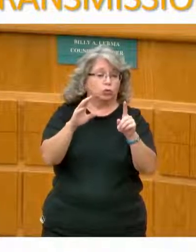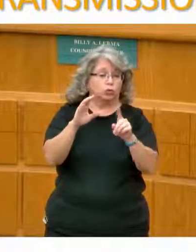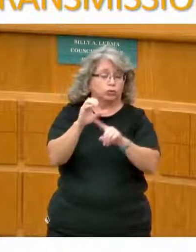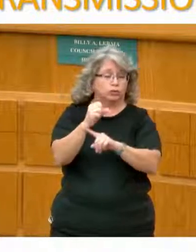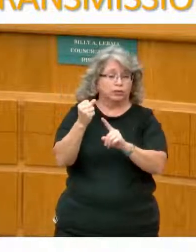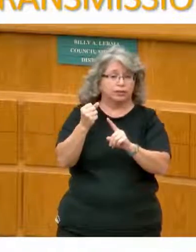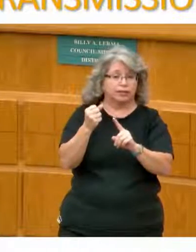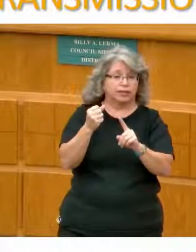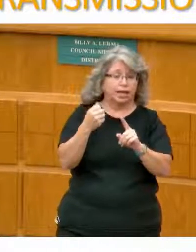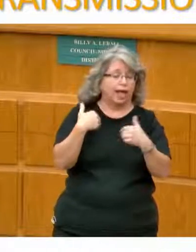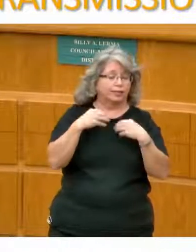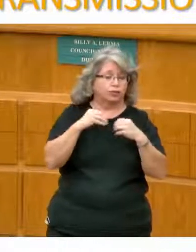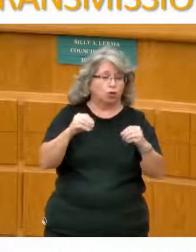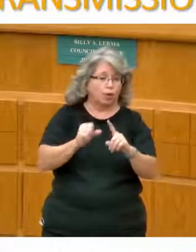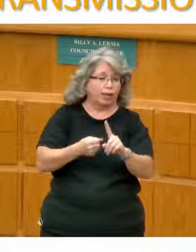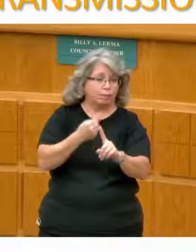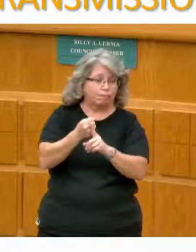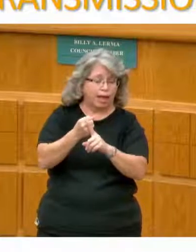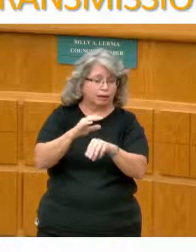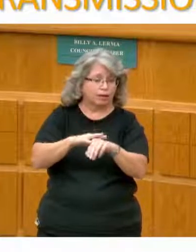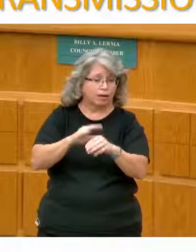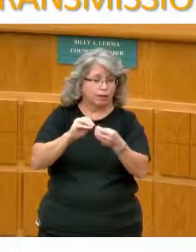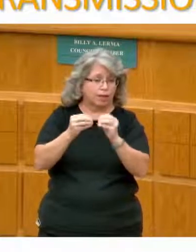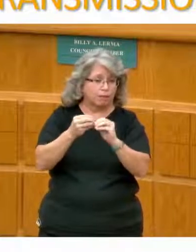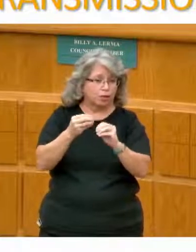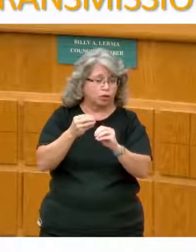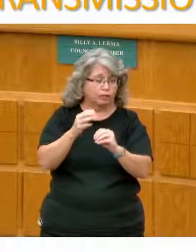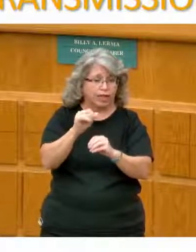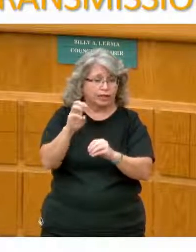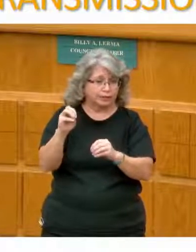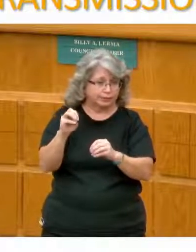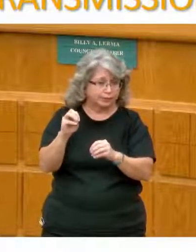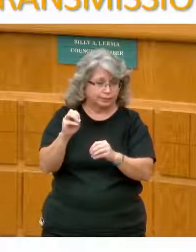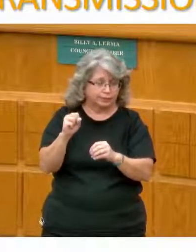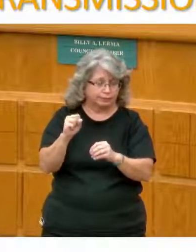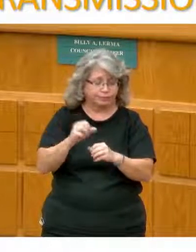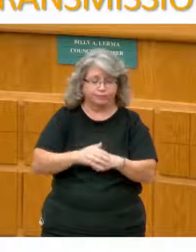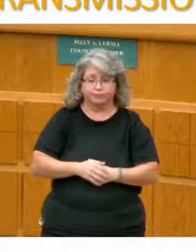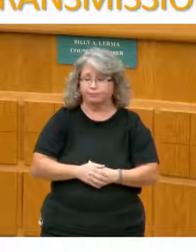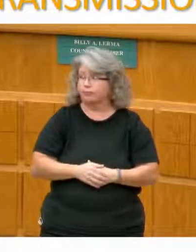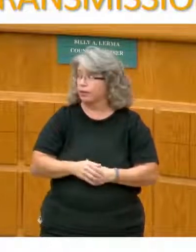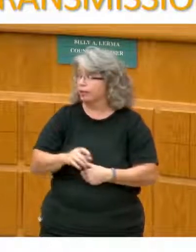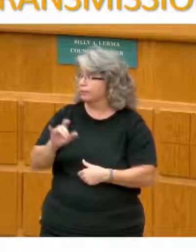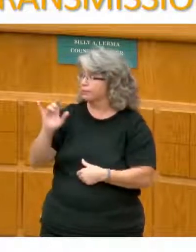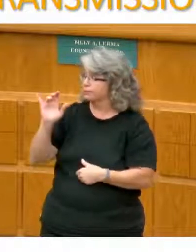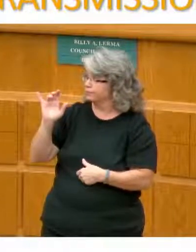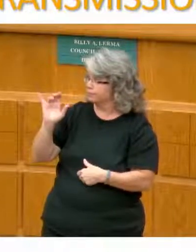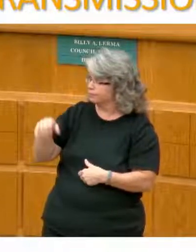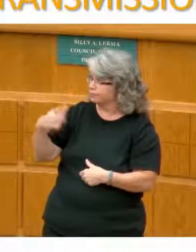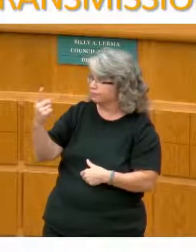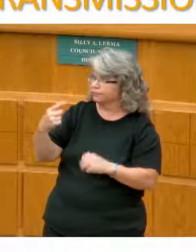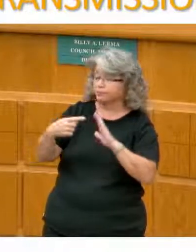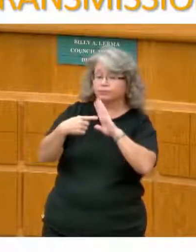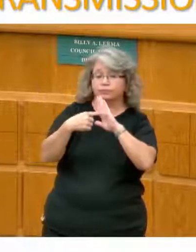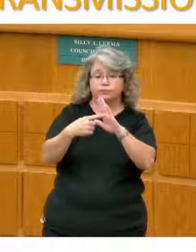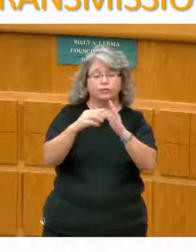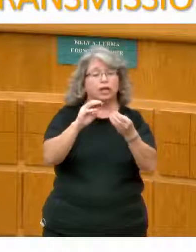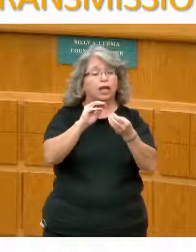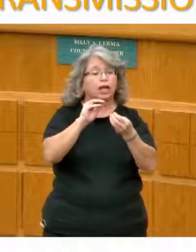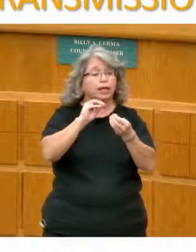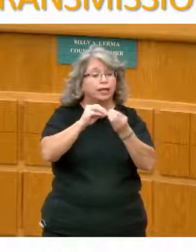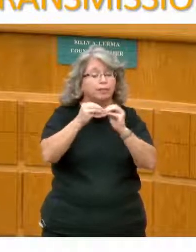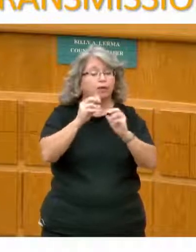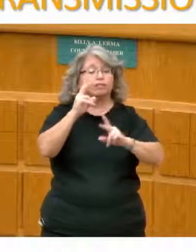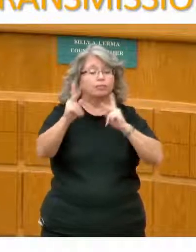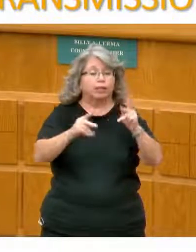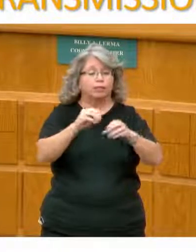on the number of cases. Okay, the next projection shows you the number of inpatients presently, and